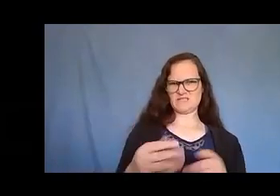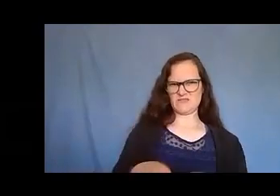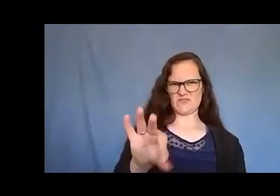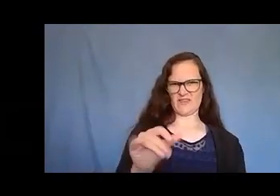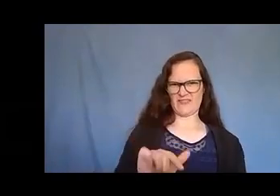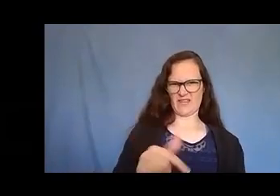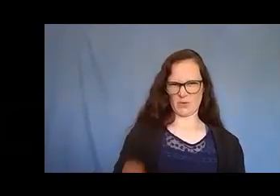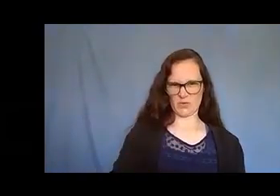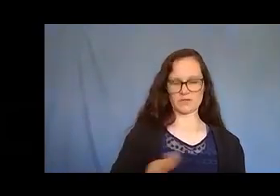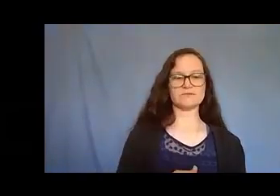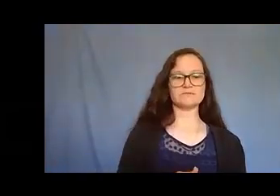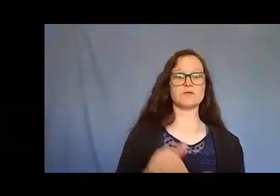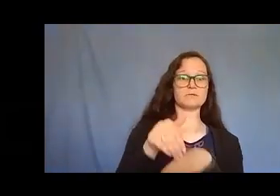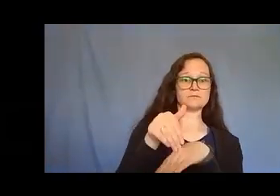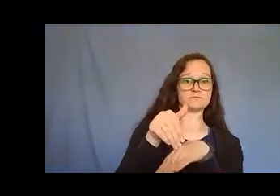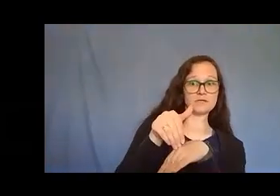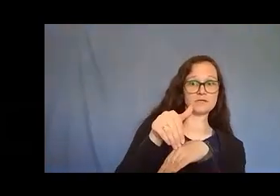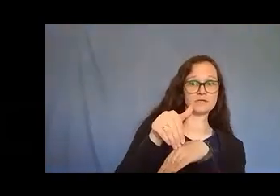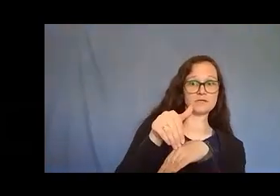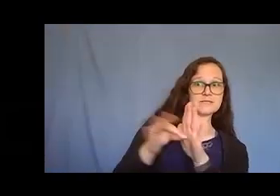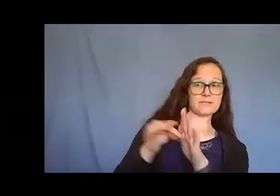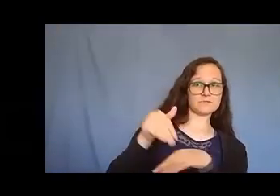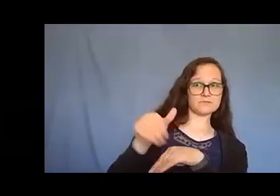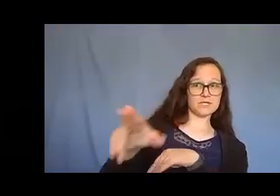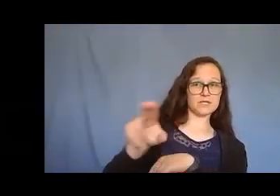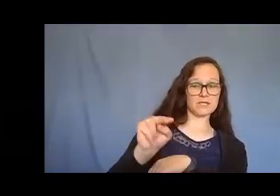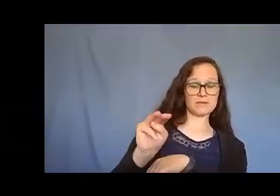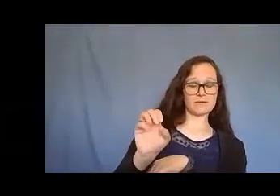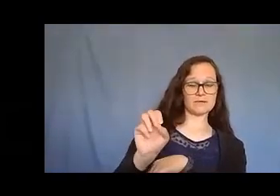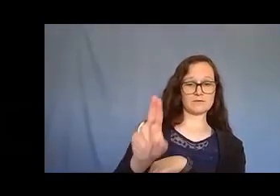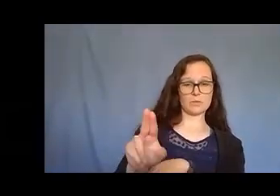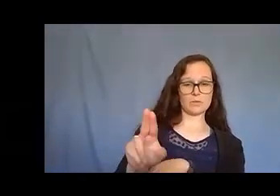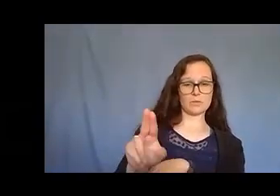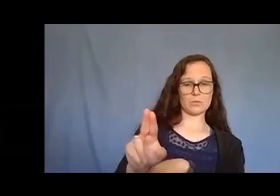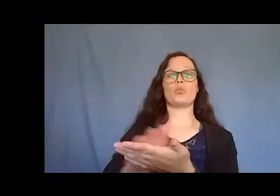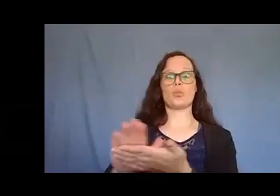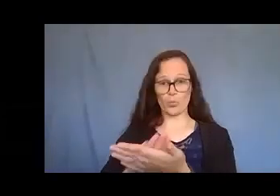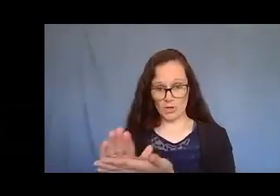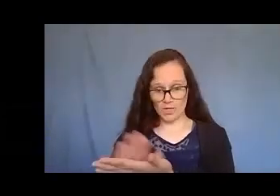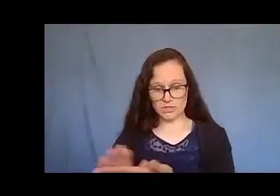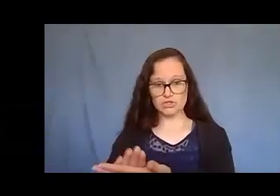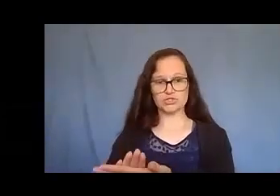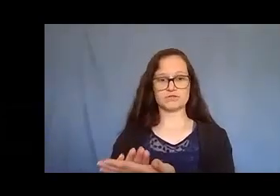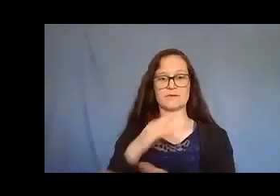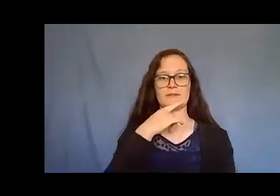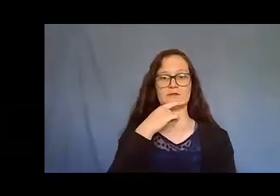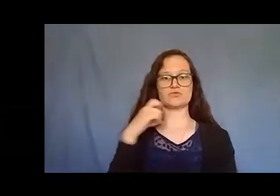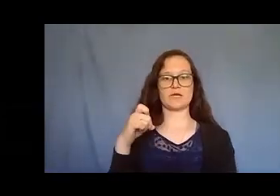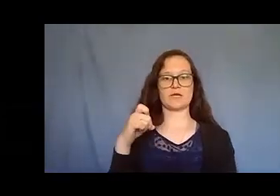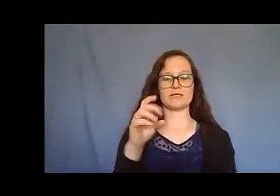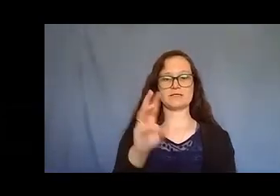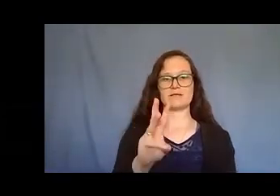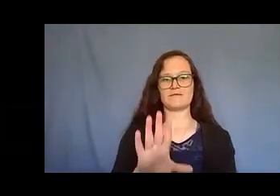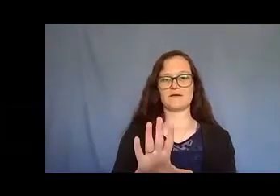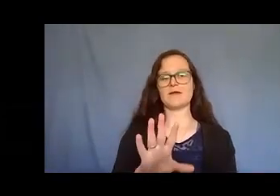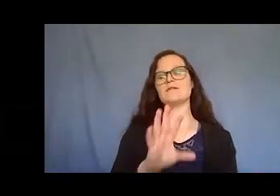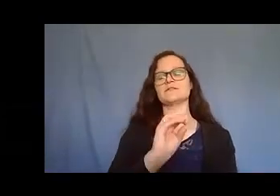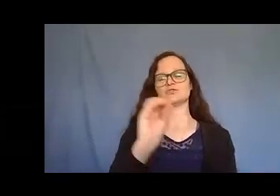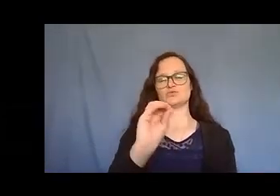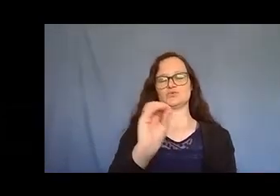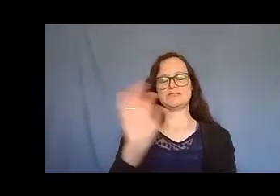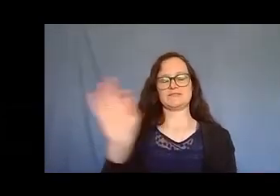transported back to New Mexico State University, washed, and dried in an oven at 65 degrees Fahrenheit until fully